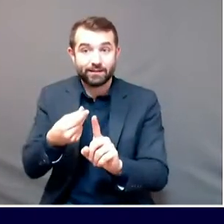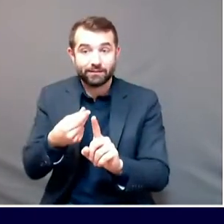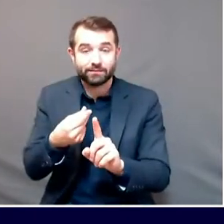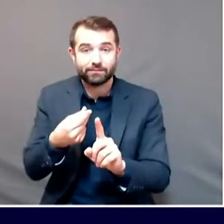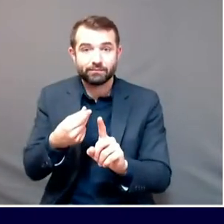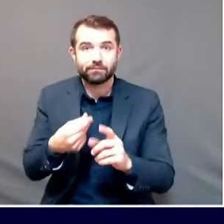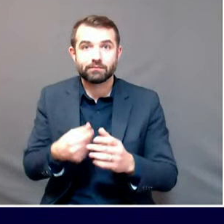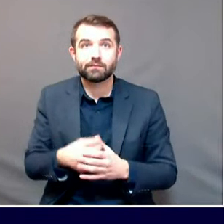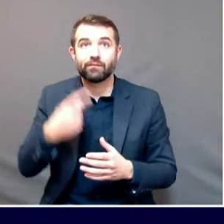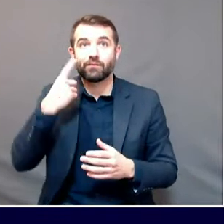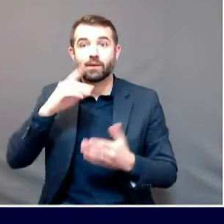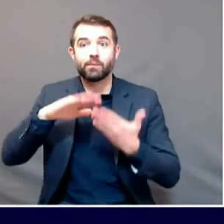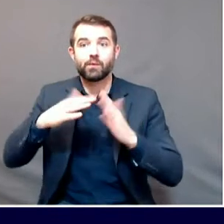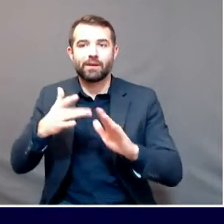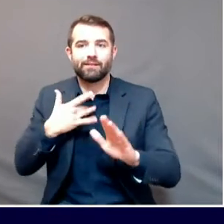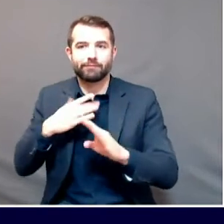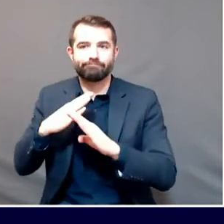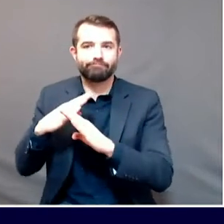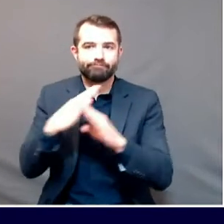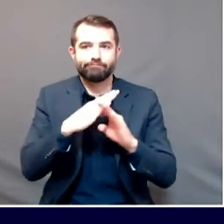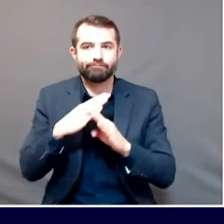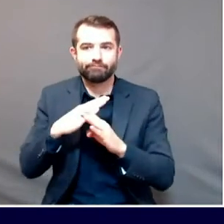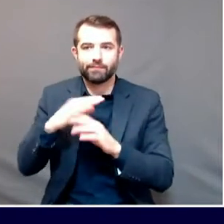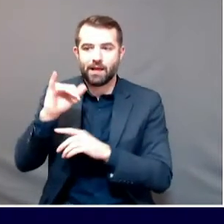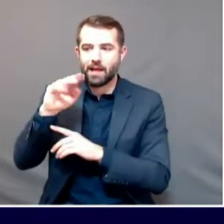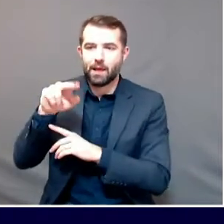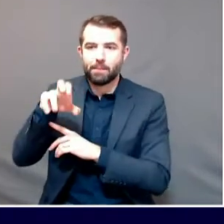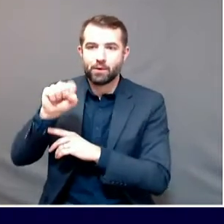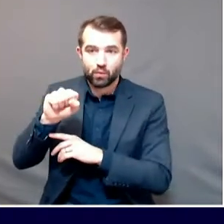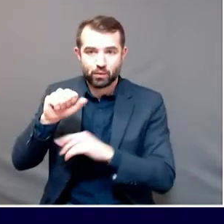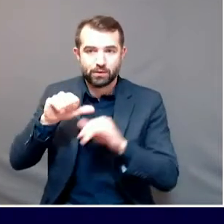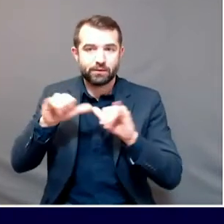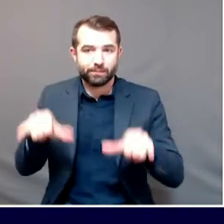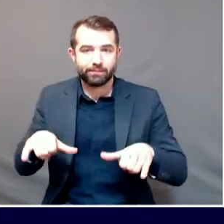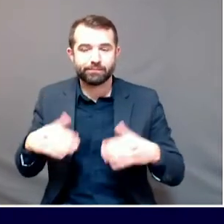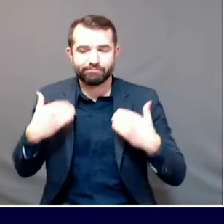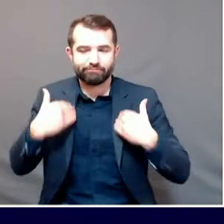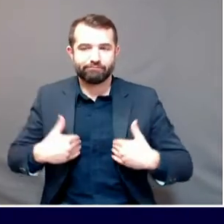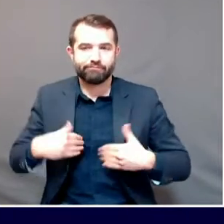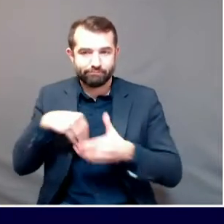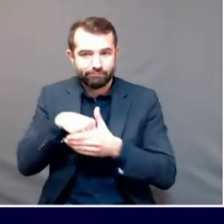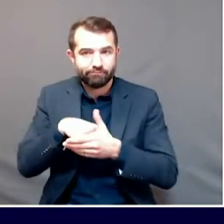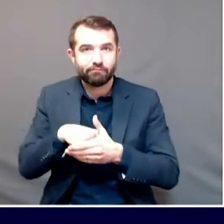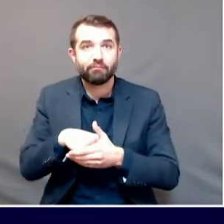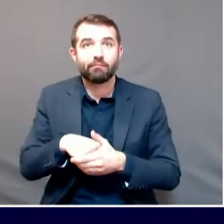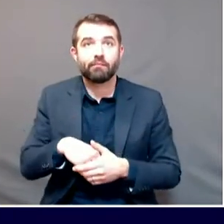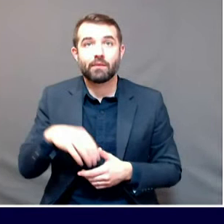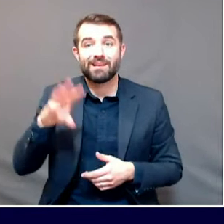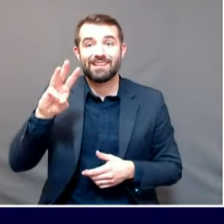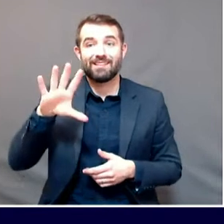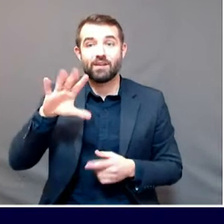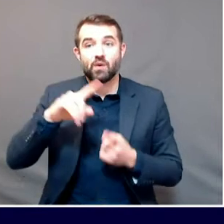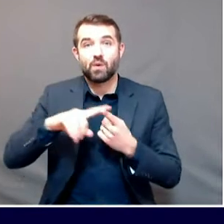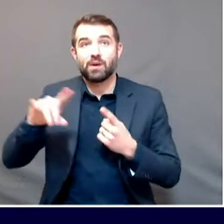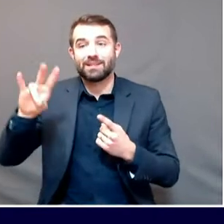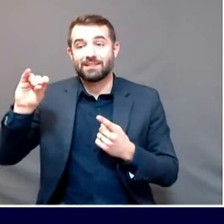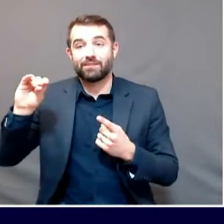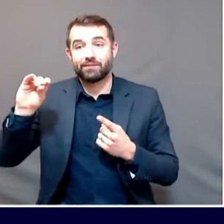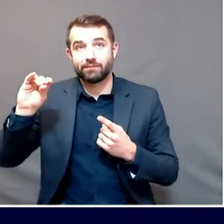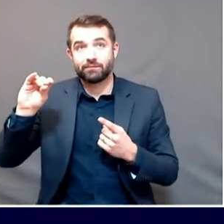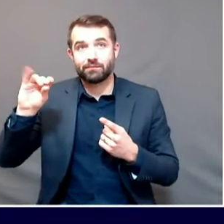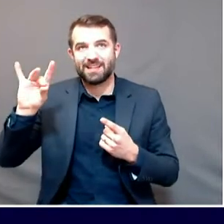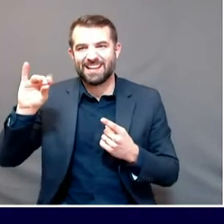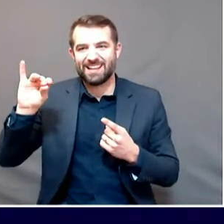immunity that we're hoping for. And those numbers vary from anywhere from 65 up to 80%. So my first